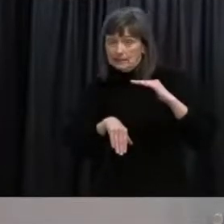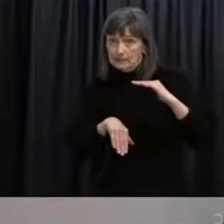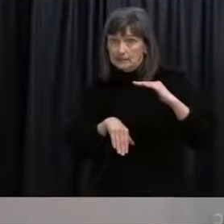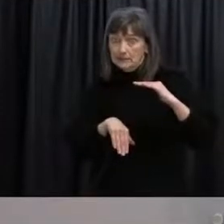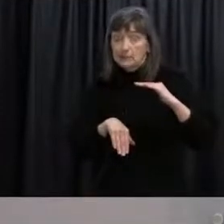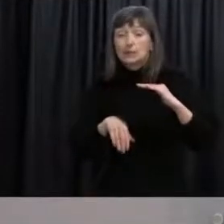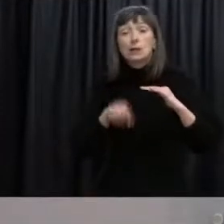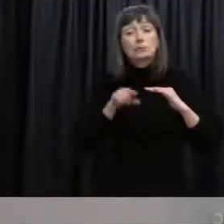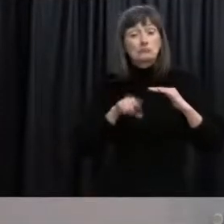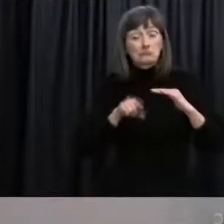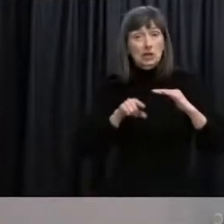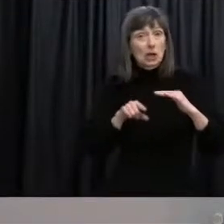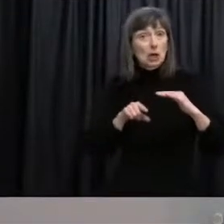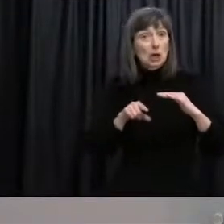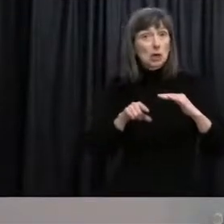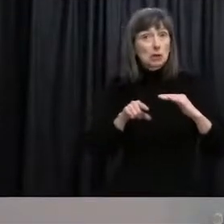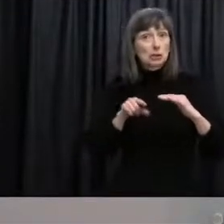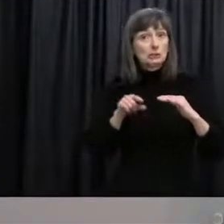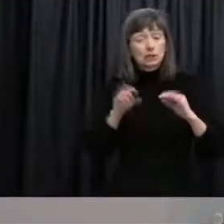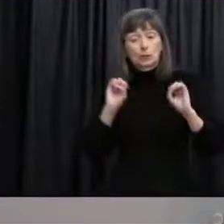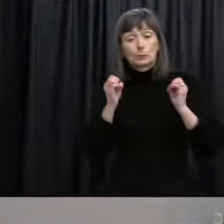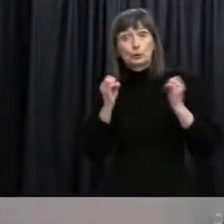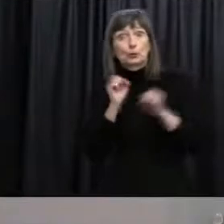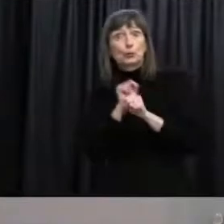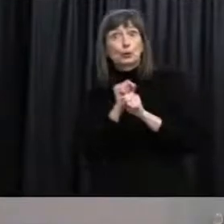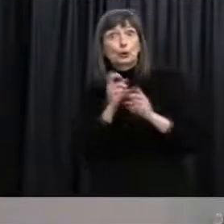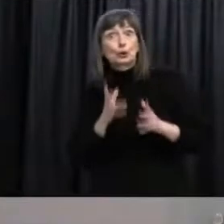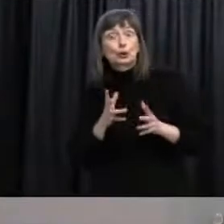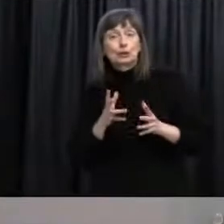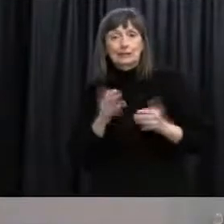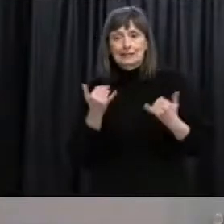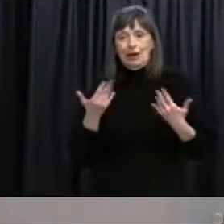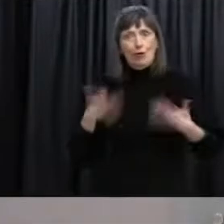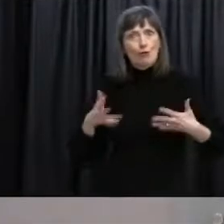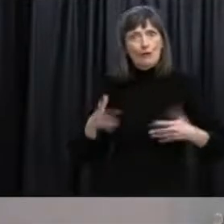this vaccine and are now a little bit scared?